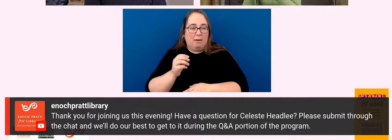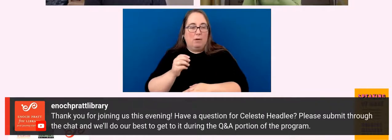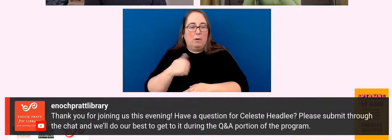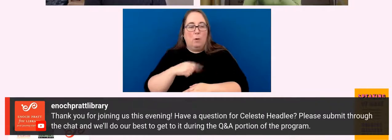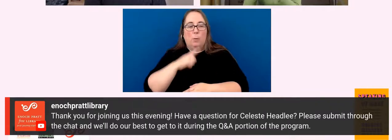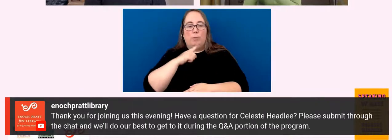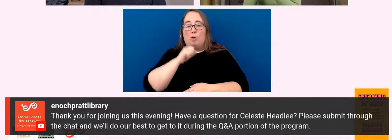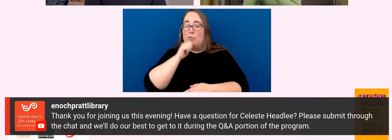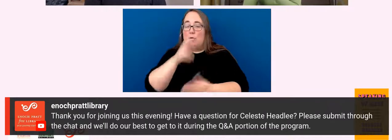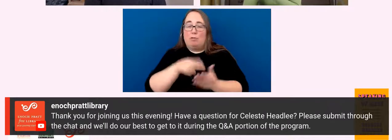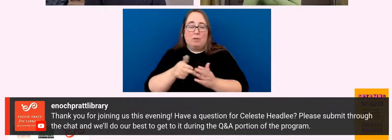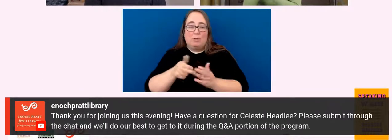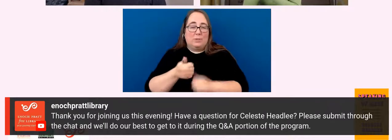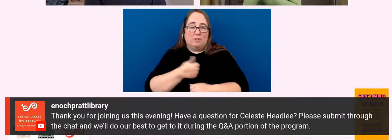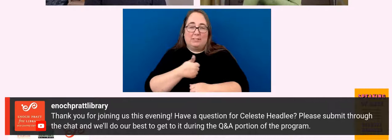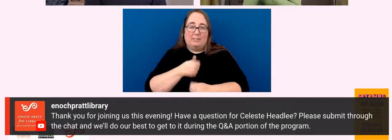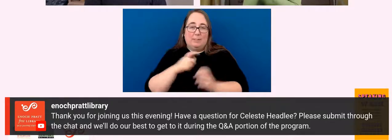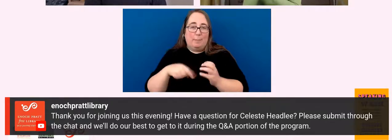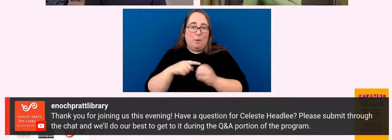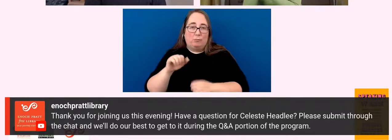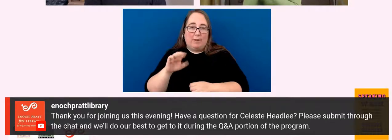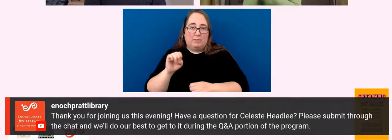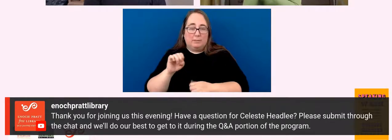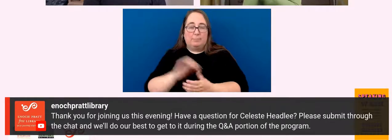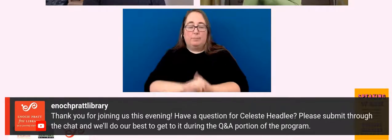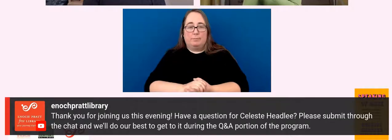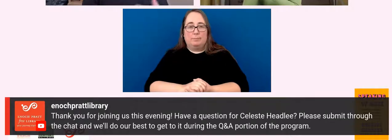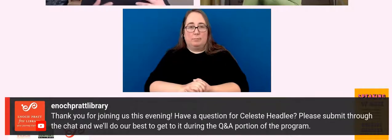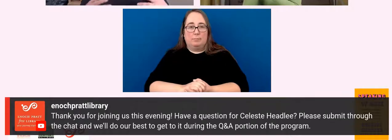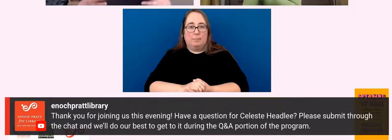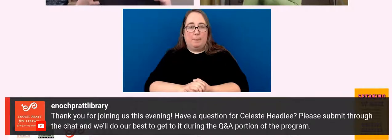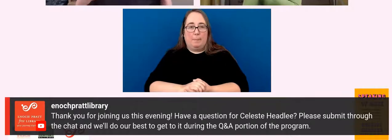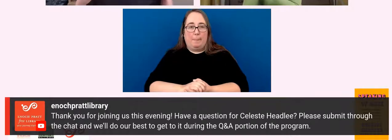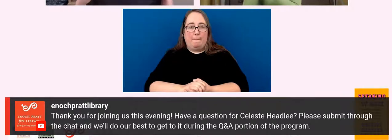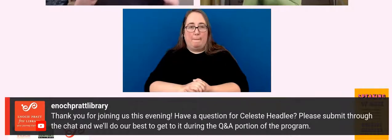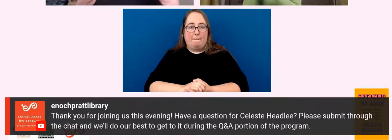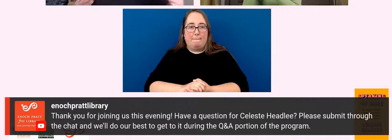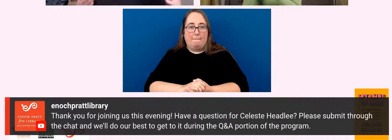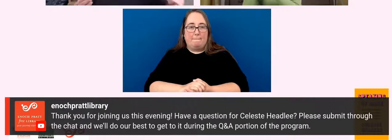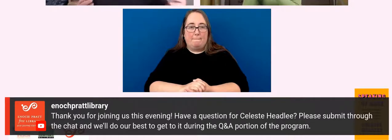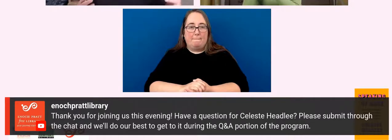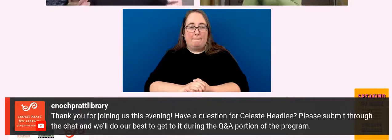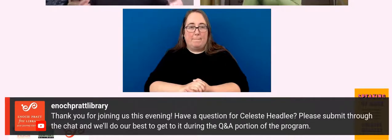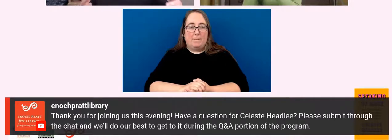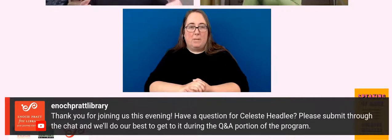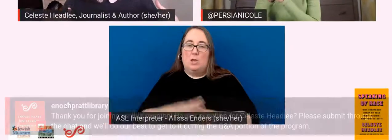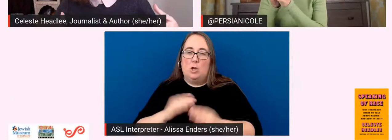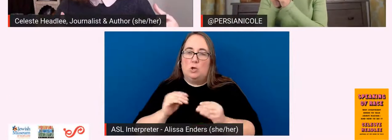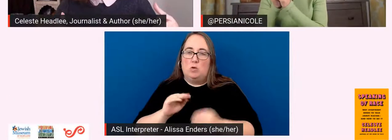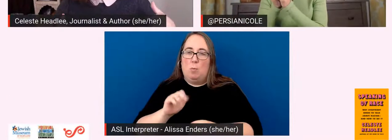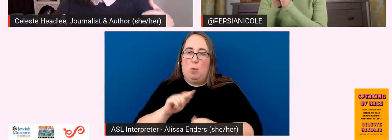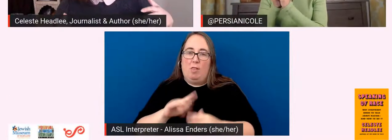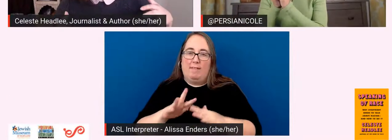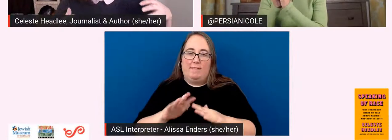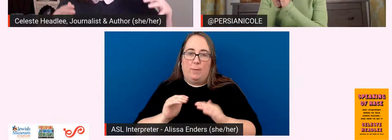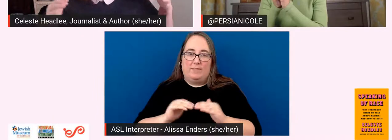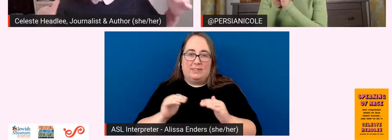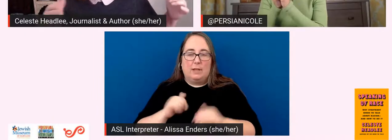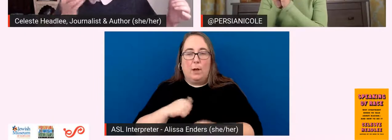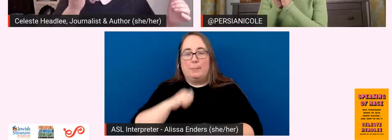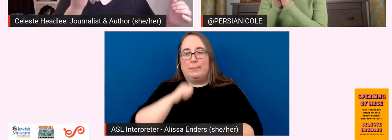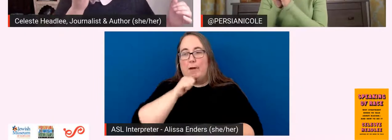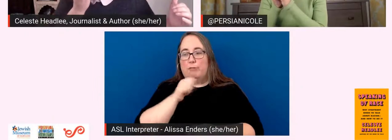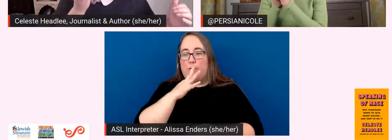not honest with ourselves about race. I mean, again, there's no moral equivalency here. We're